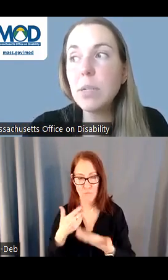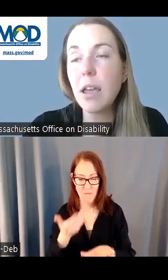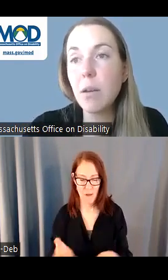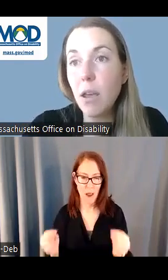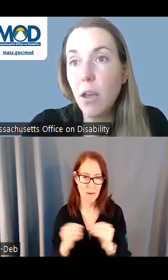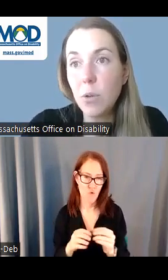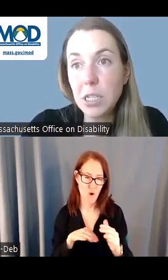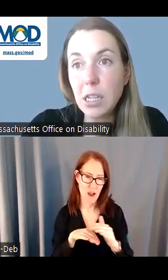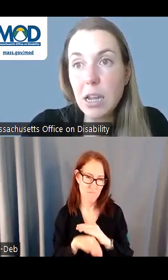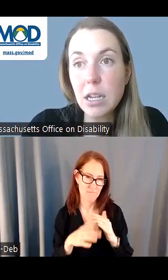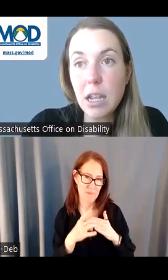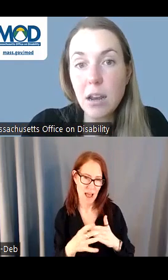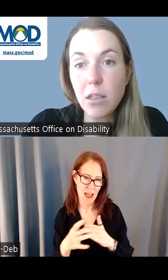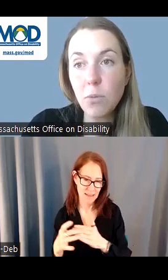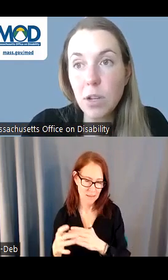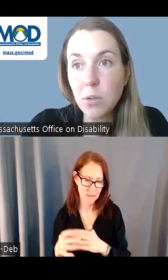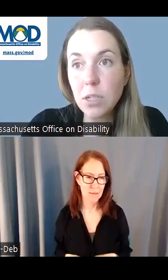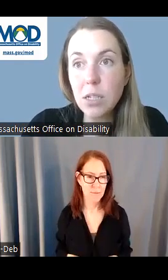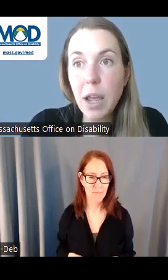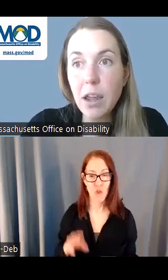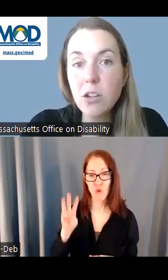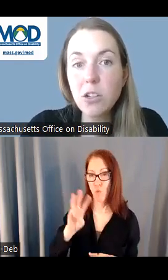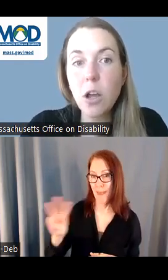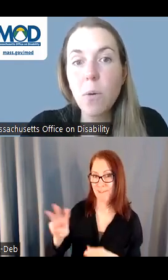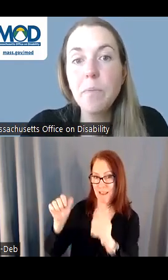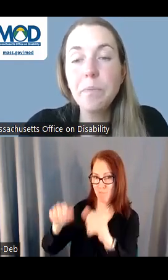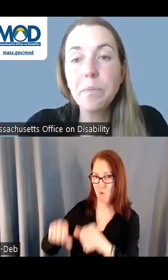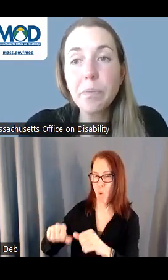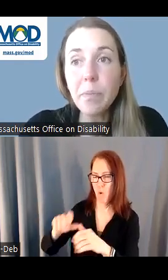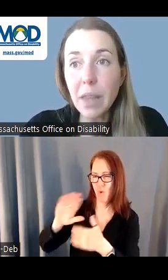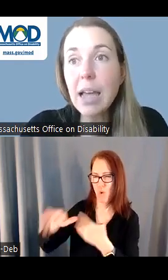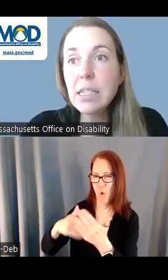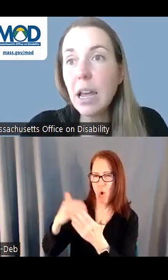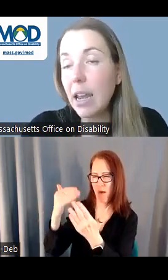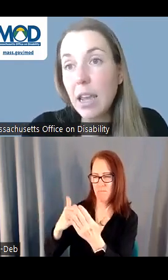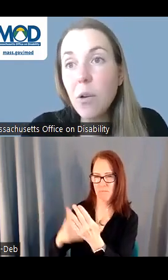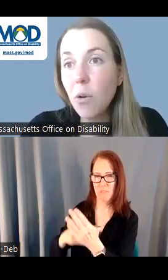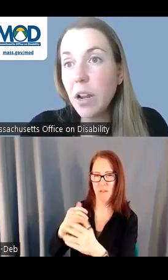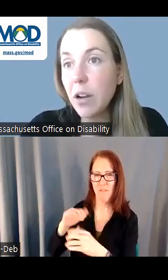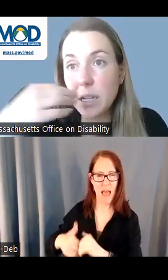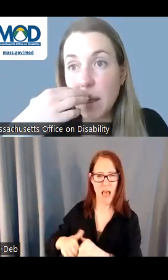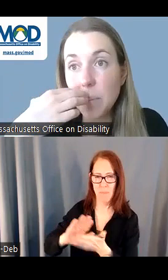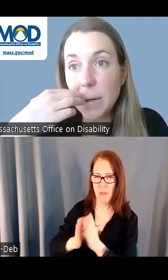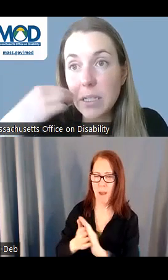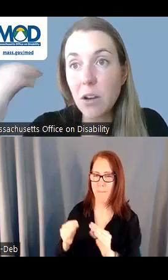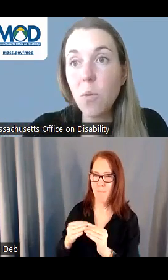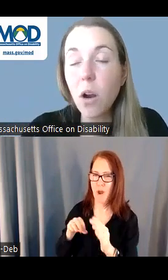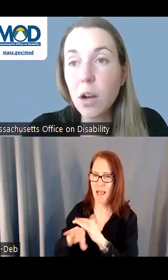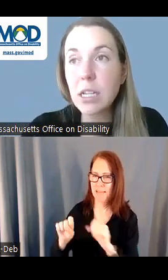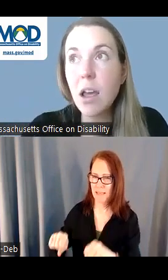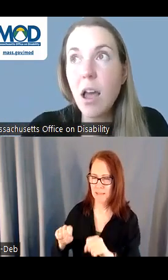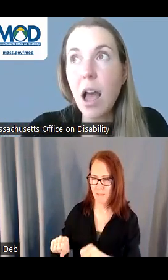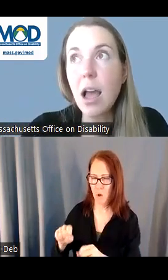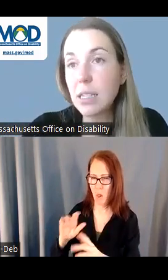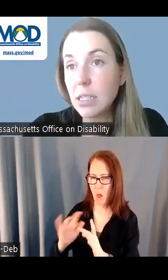EOTS's website, which is linked in the resources page. So as an ADA coordinator, as another person who